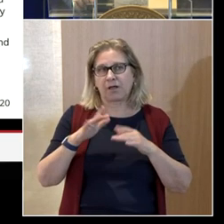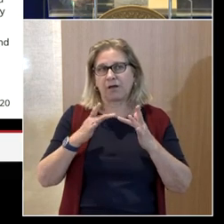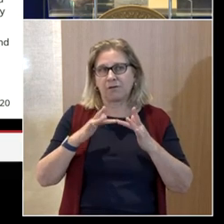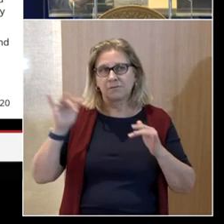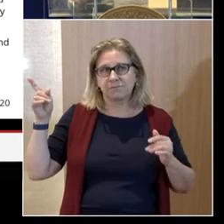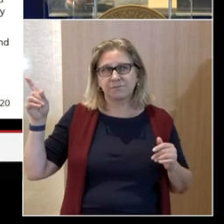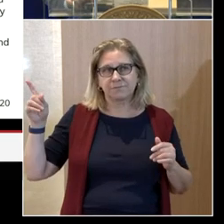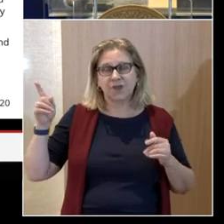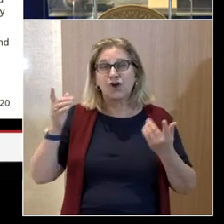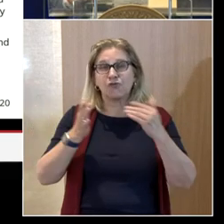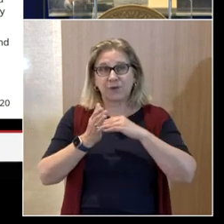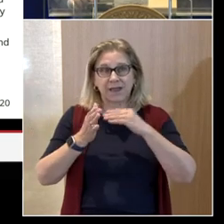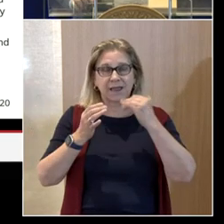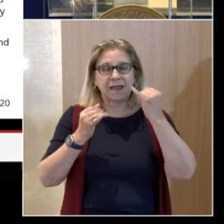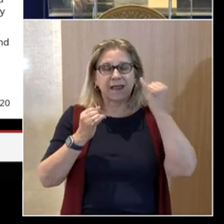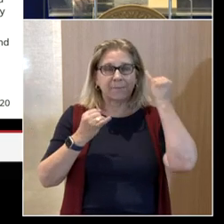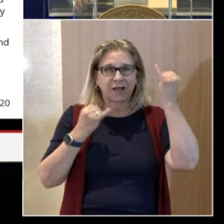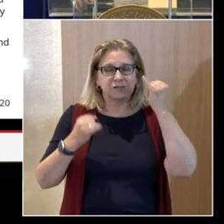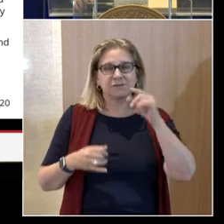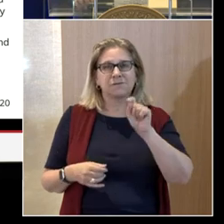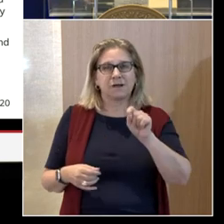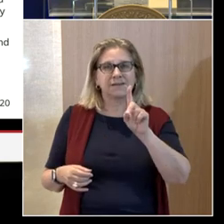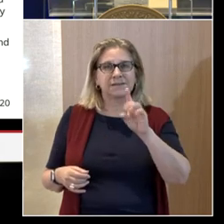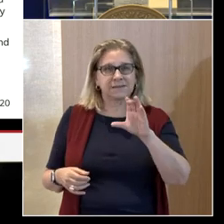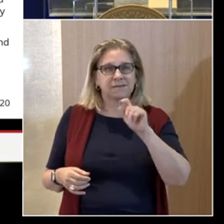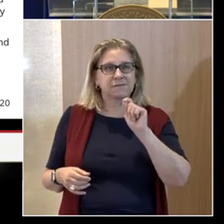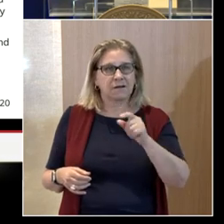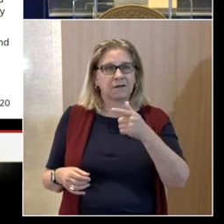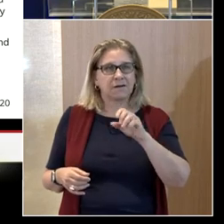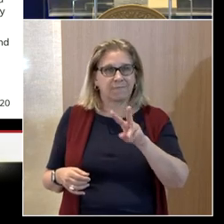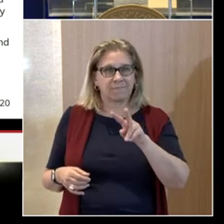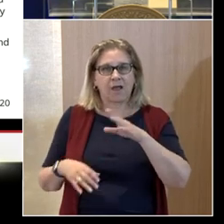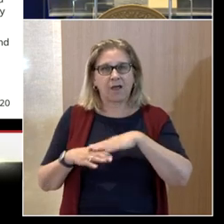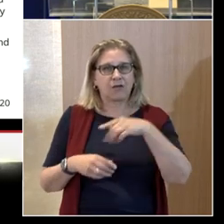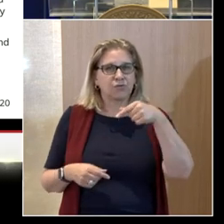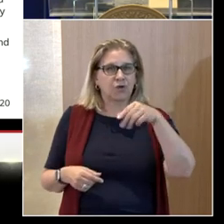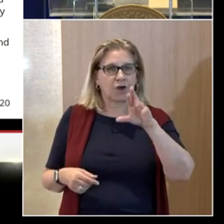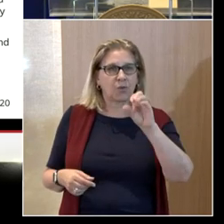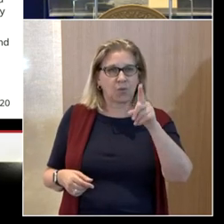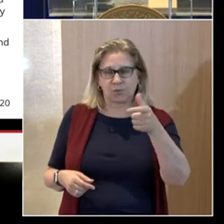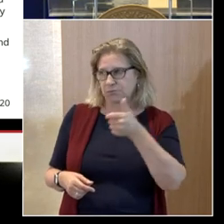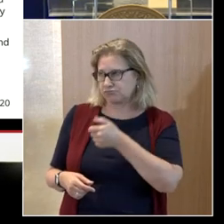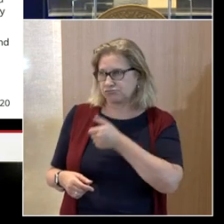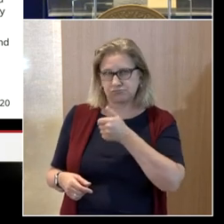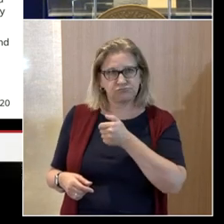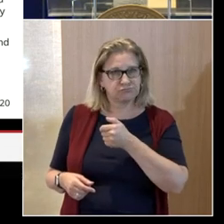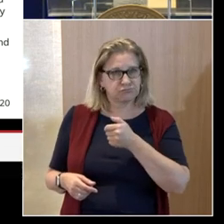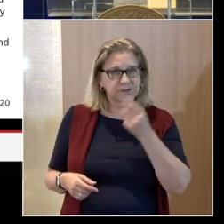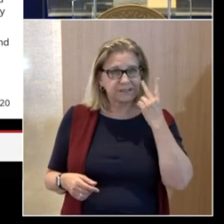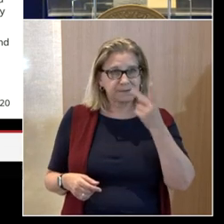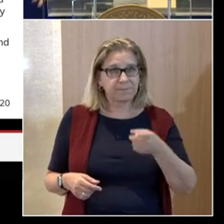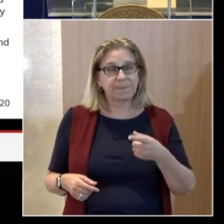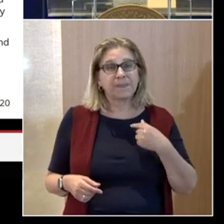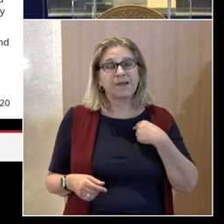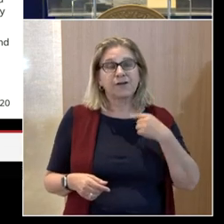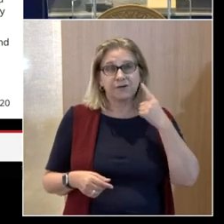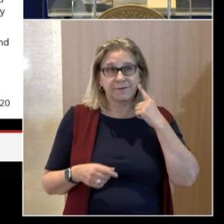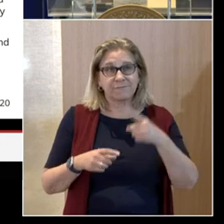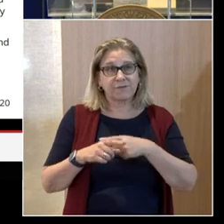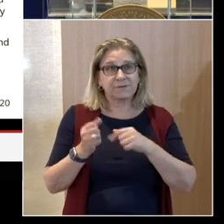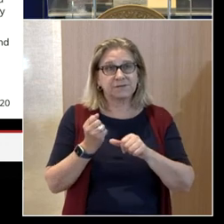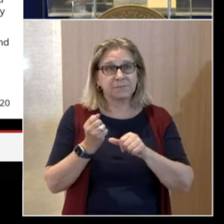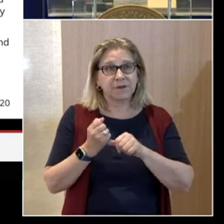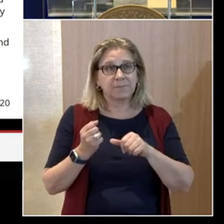reimaginedowntowndc.com, which also is on the QR code. You heard from the deputy mayor that there's a comeback plan, has lots of actions.